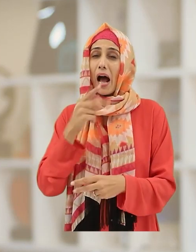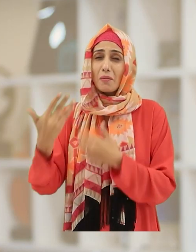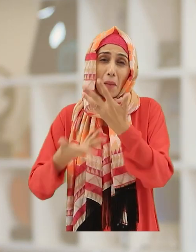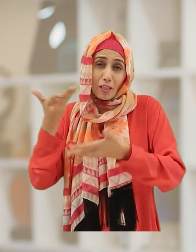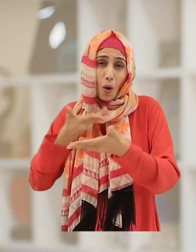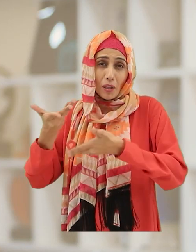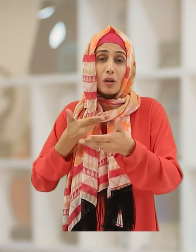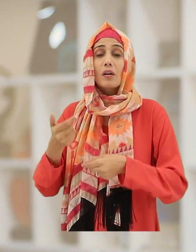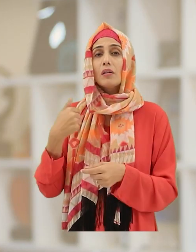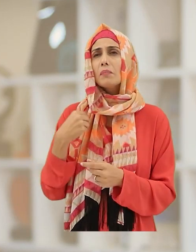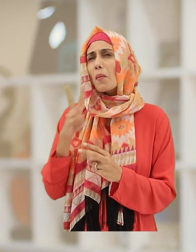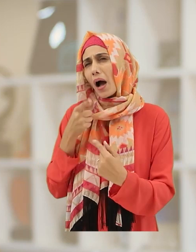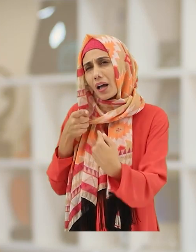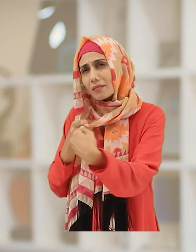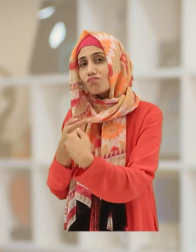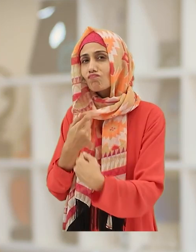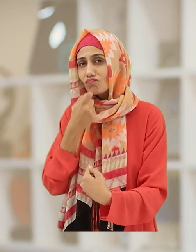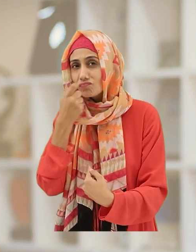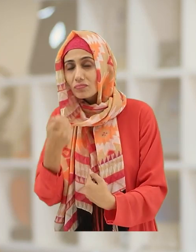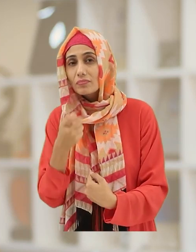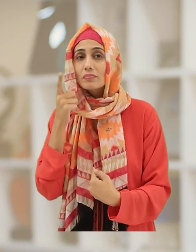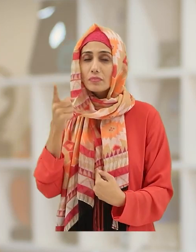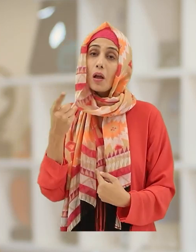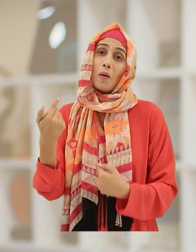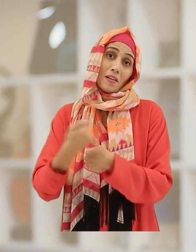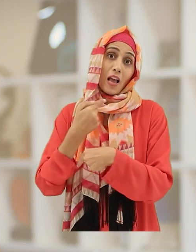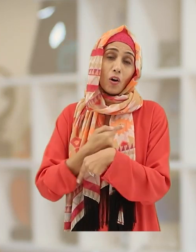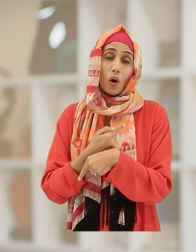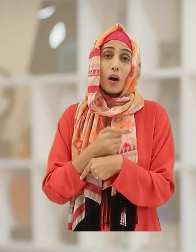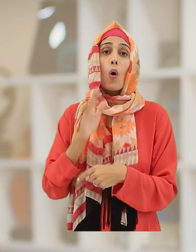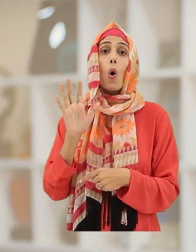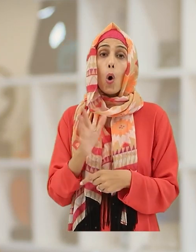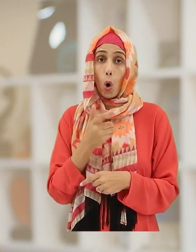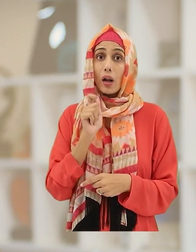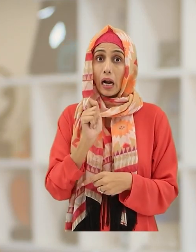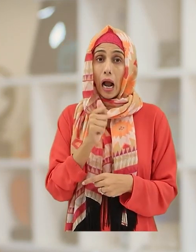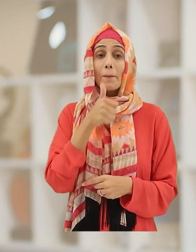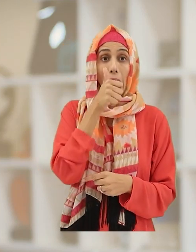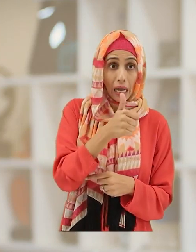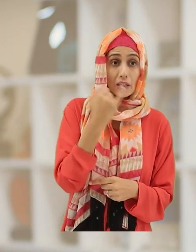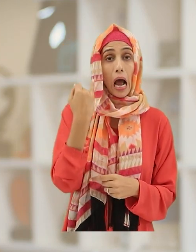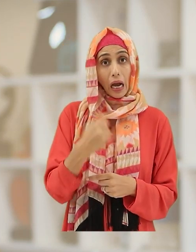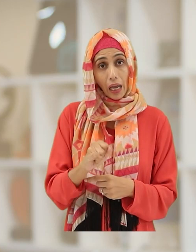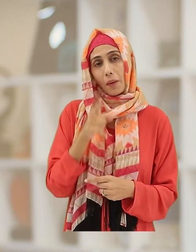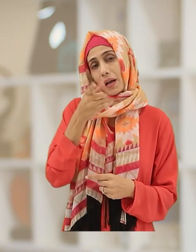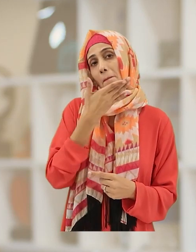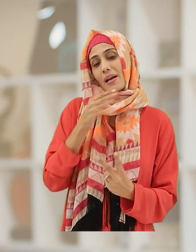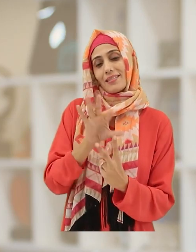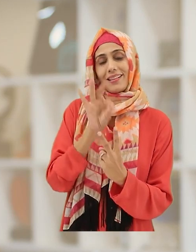godly. And he said, look, something like this can make you bitter or